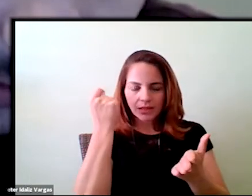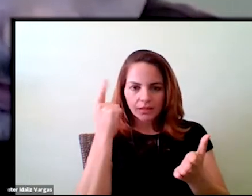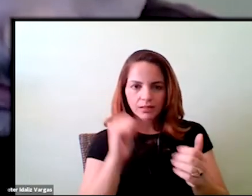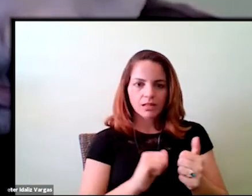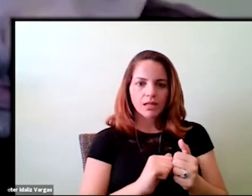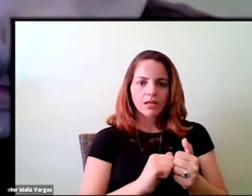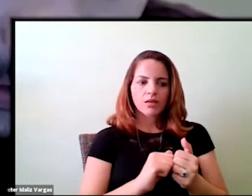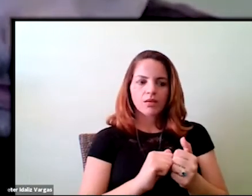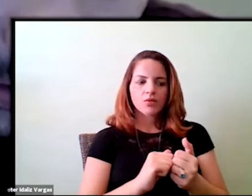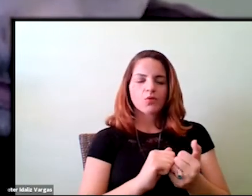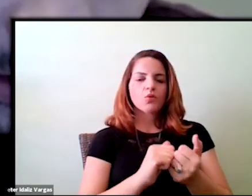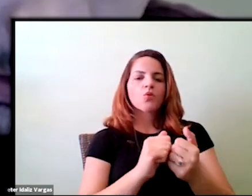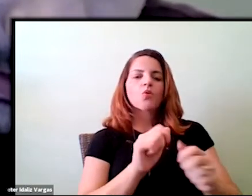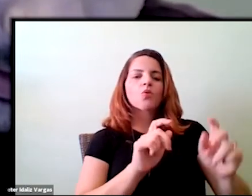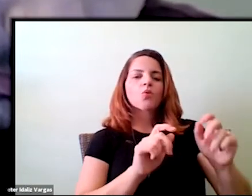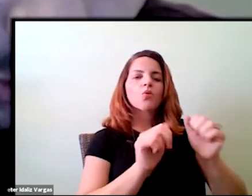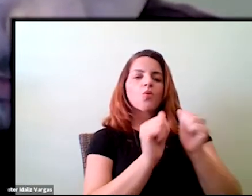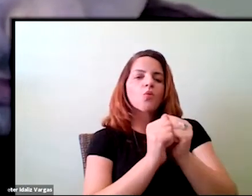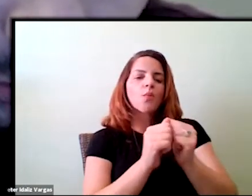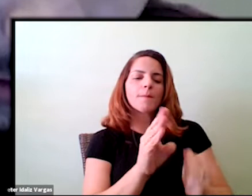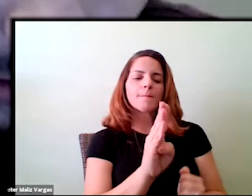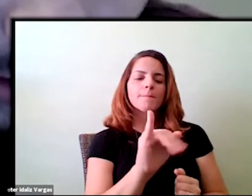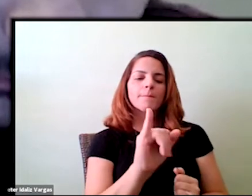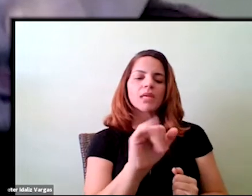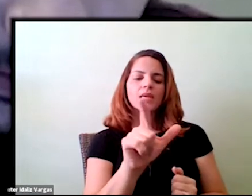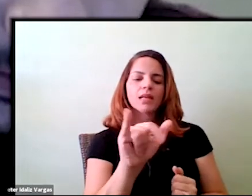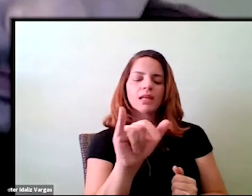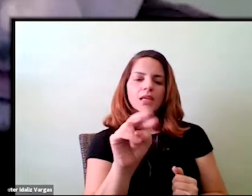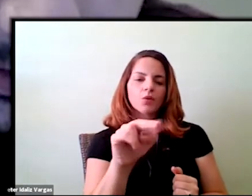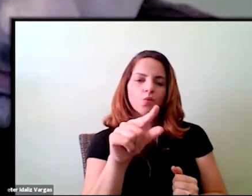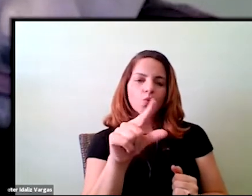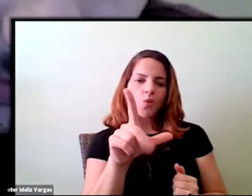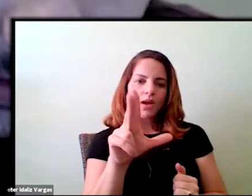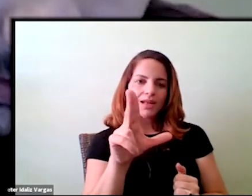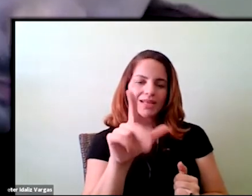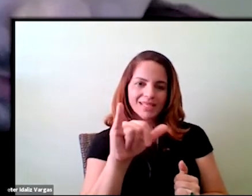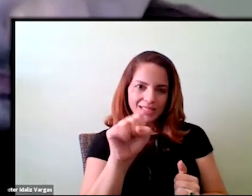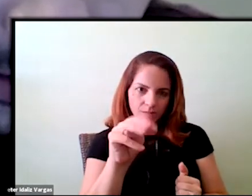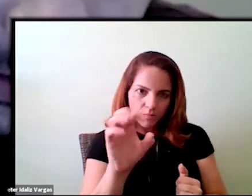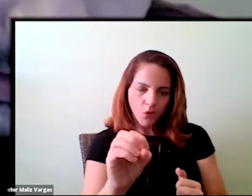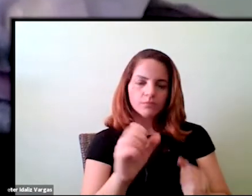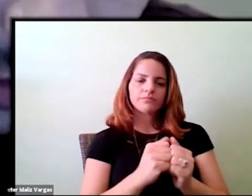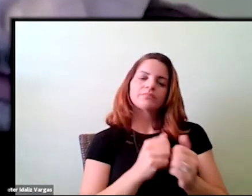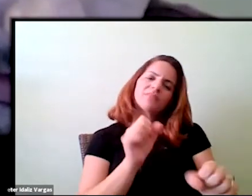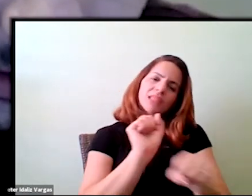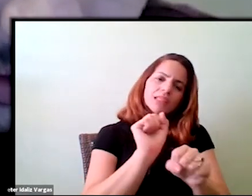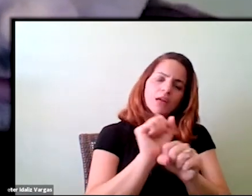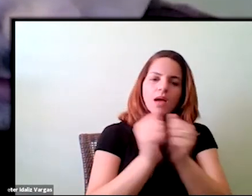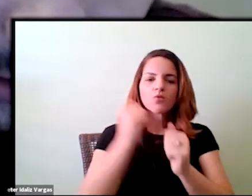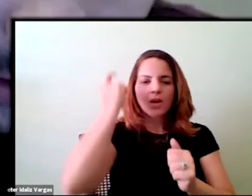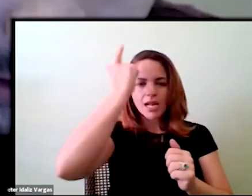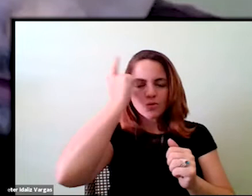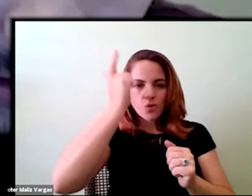nuanced bilingualism. The lines in these poems work off Salas Rivera's beautifully